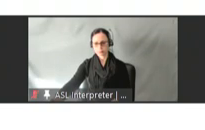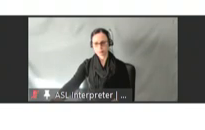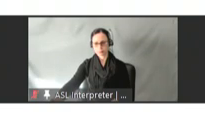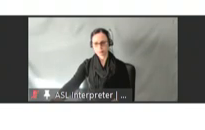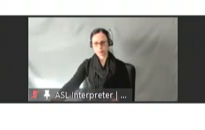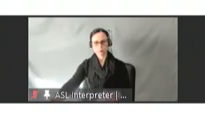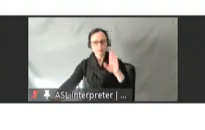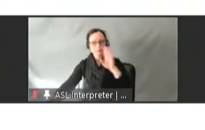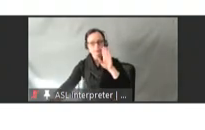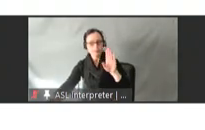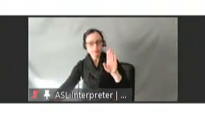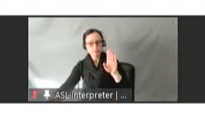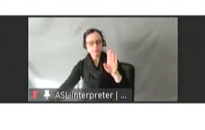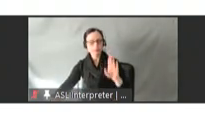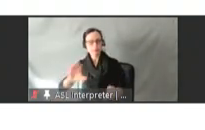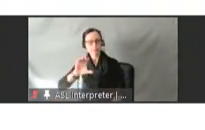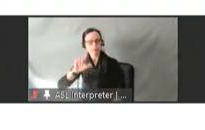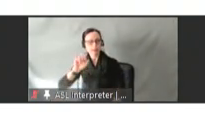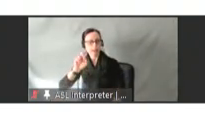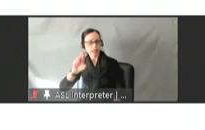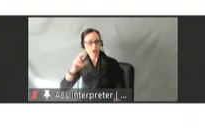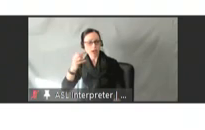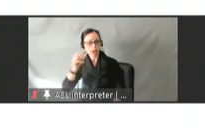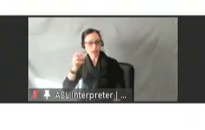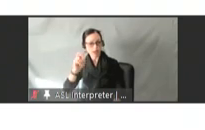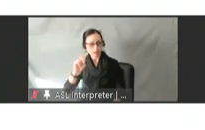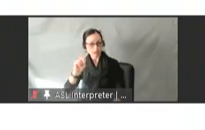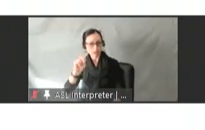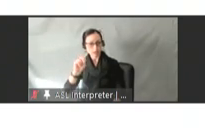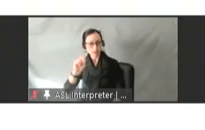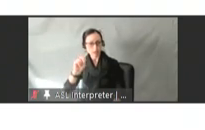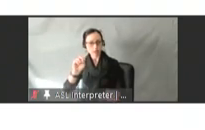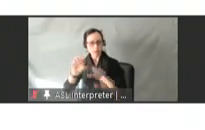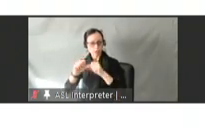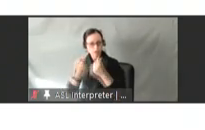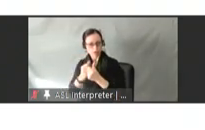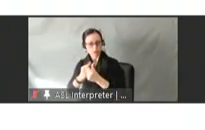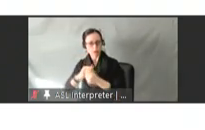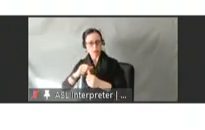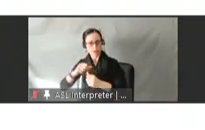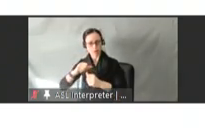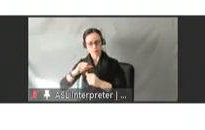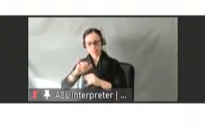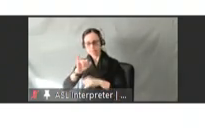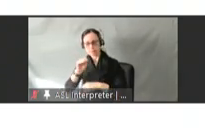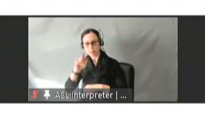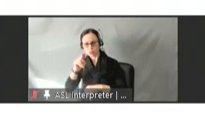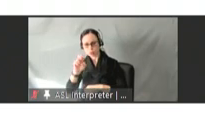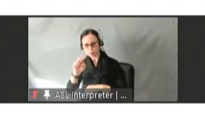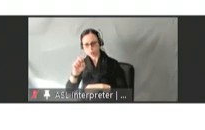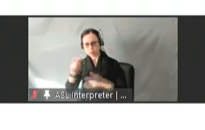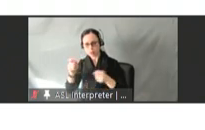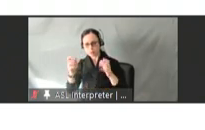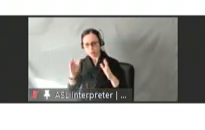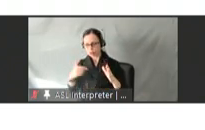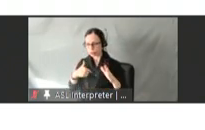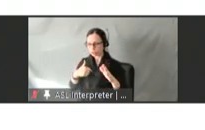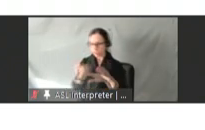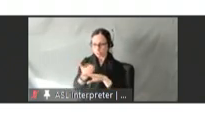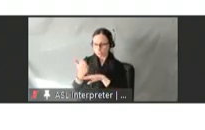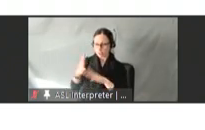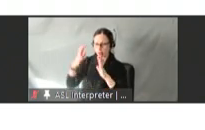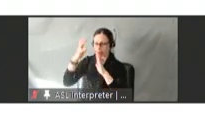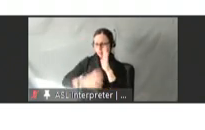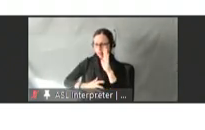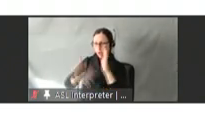Hi, good afternoon. This is Claire Hannon from the Association of Immunization Managers. I submitted a pretty lengthy